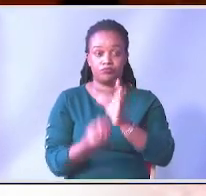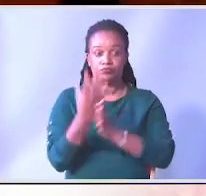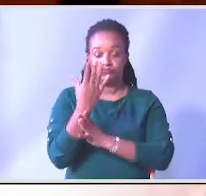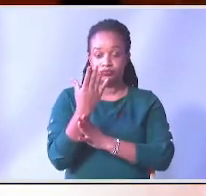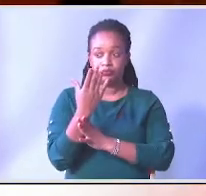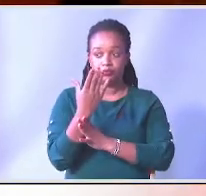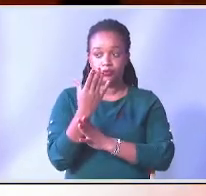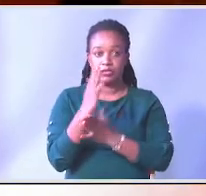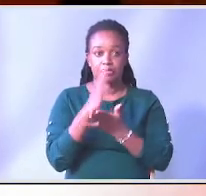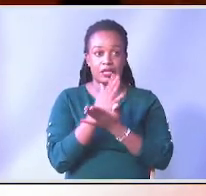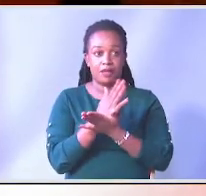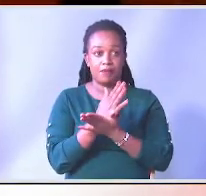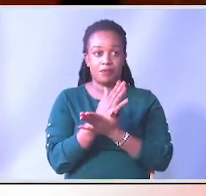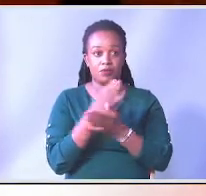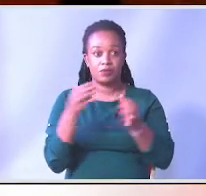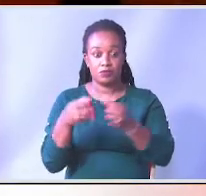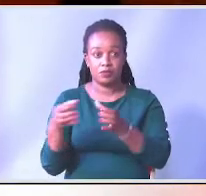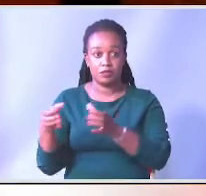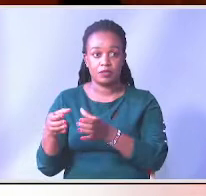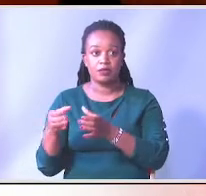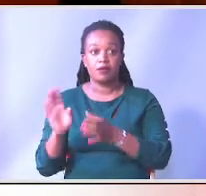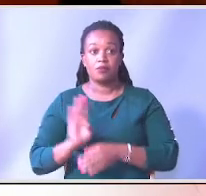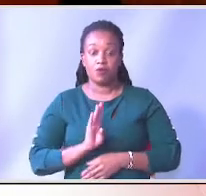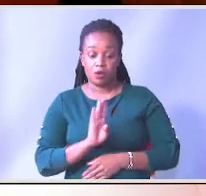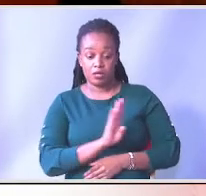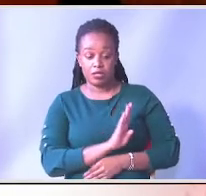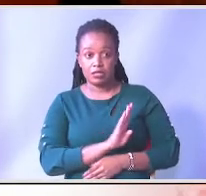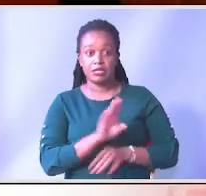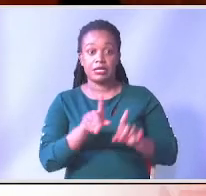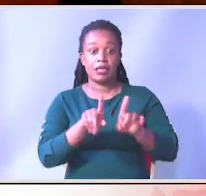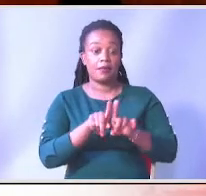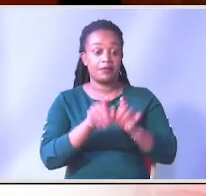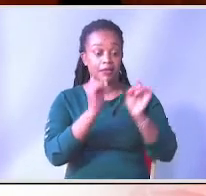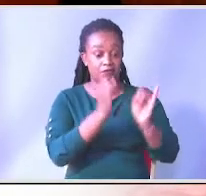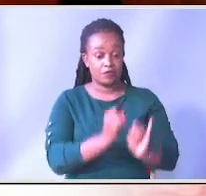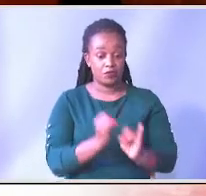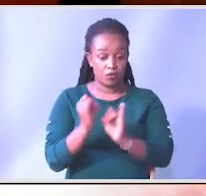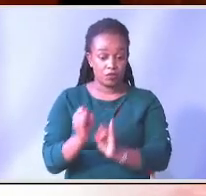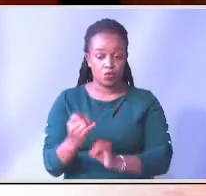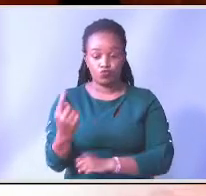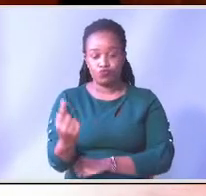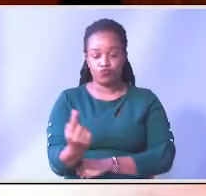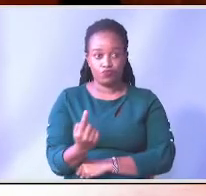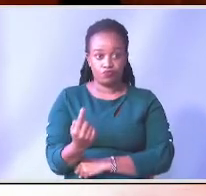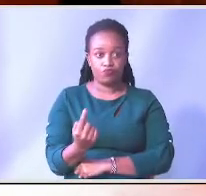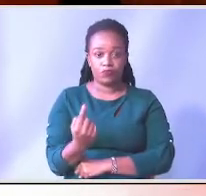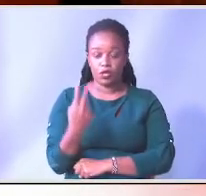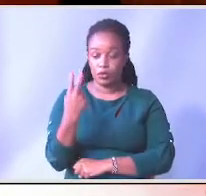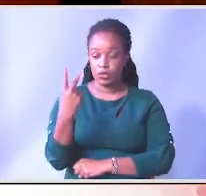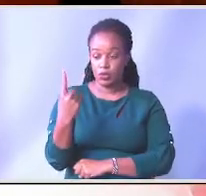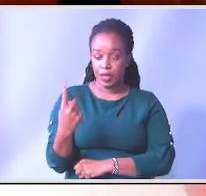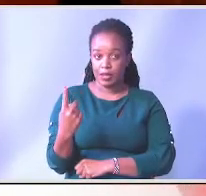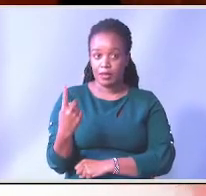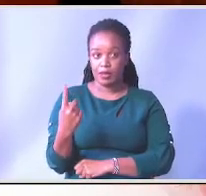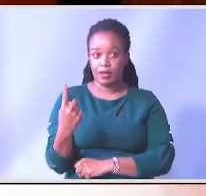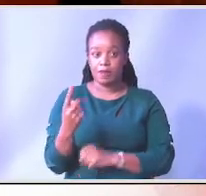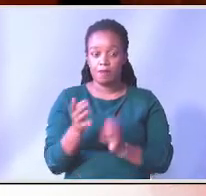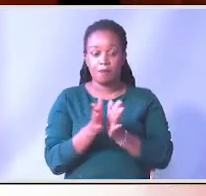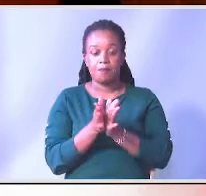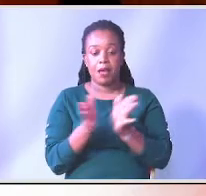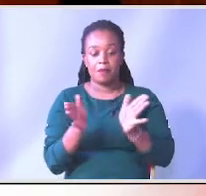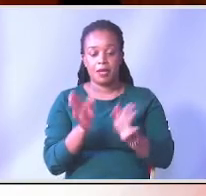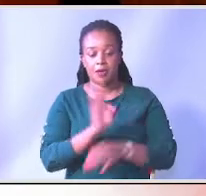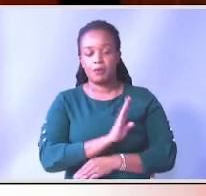Speaker. Bodies and individuals that appeared before us, 21 of those public